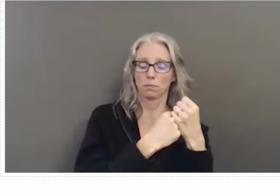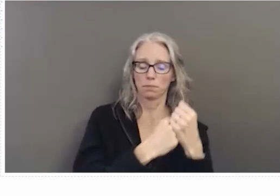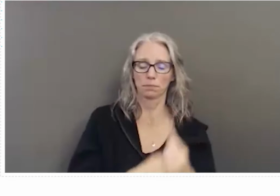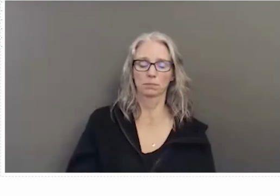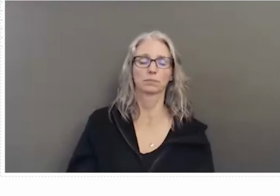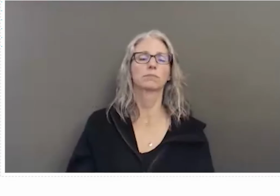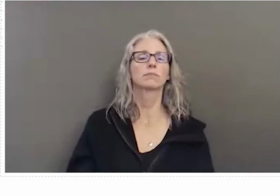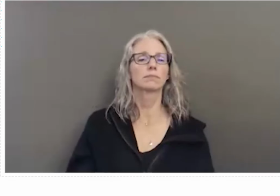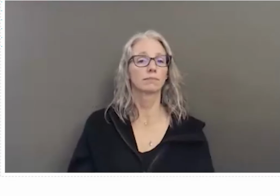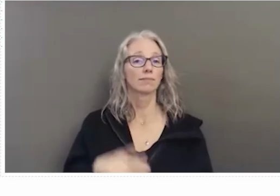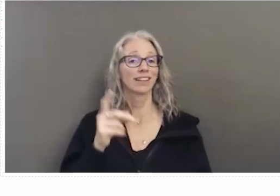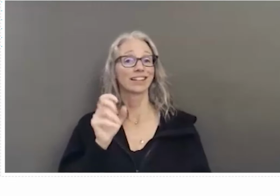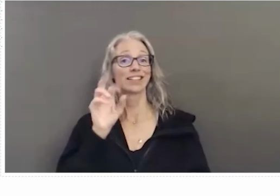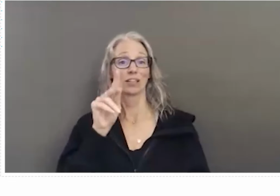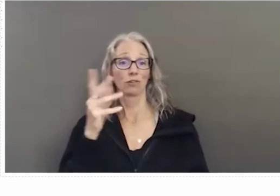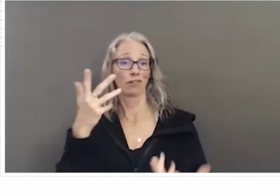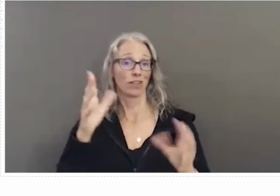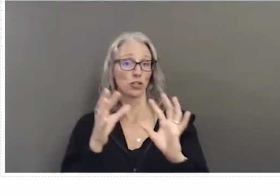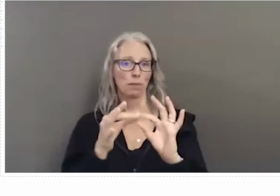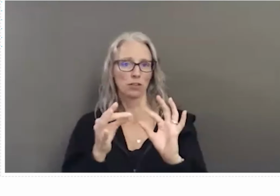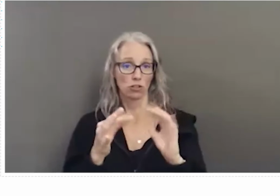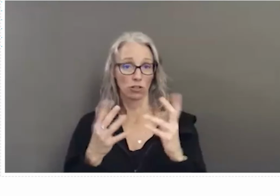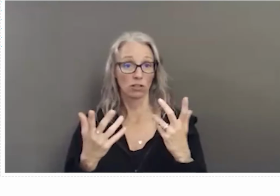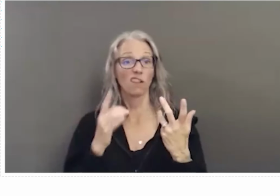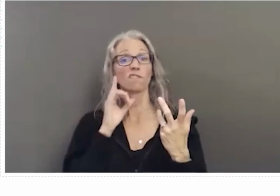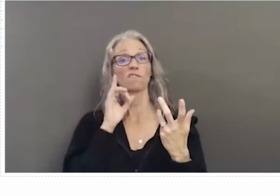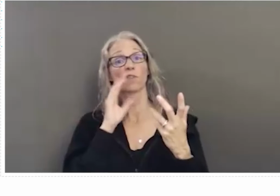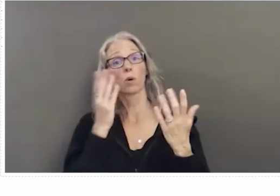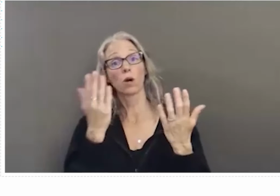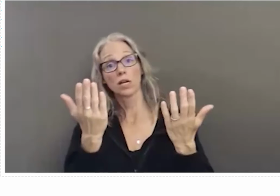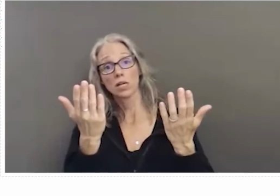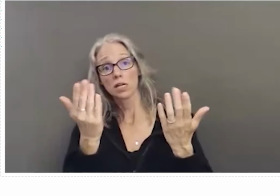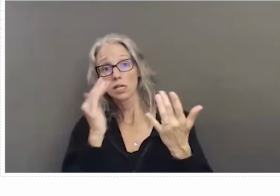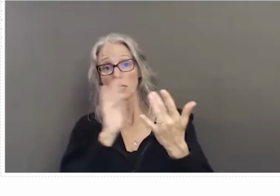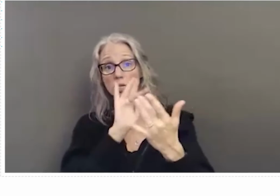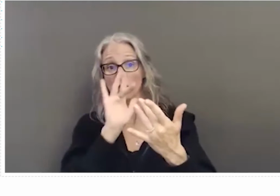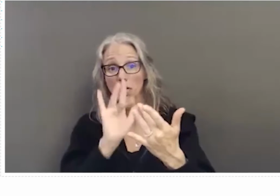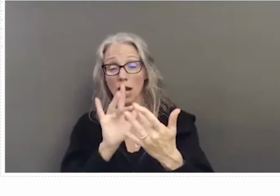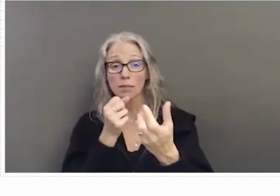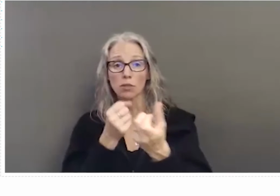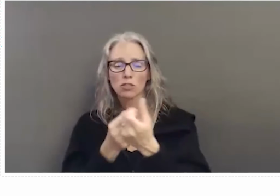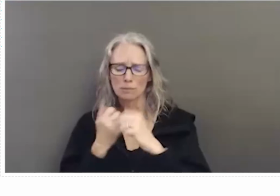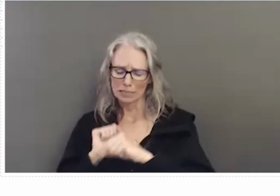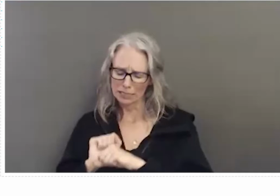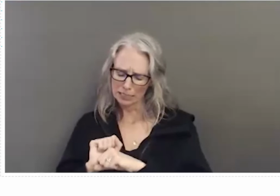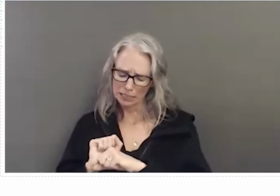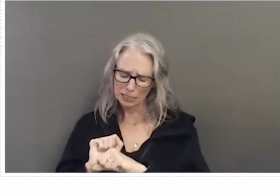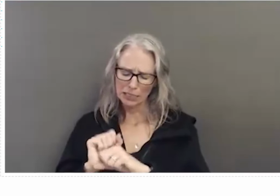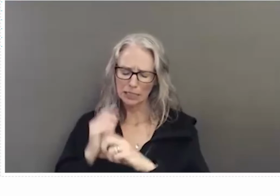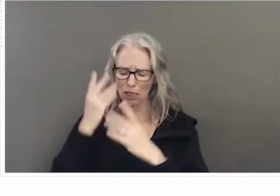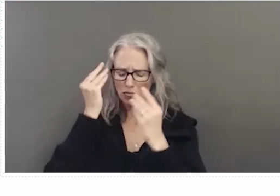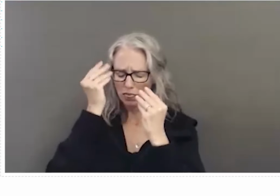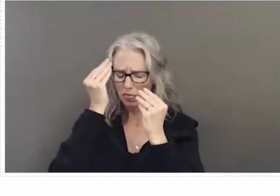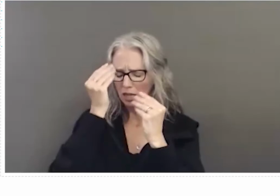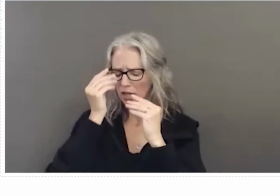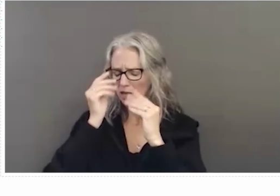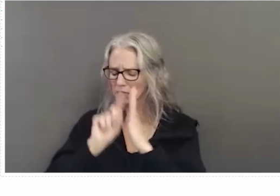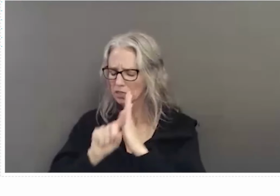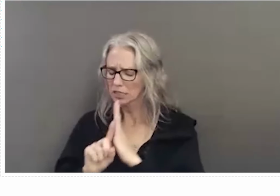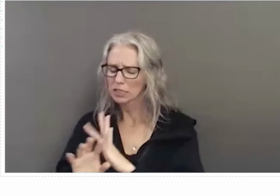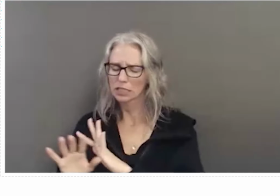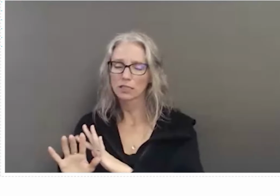work that goes into that, and a lot of thought that goes into that. And I'd love to get some of your reflections on some